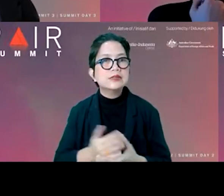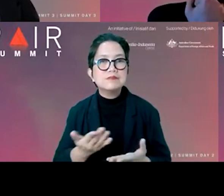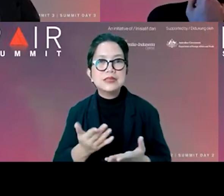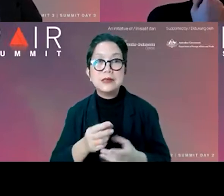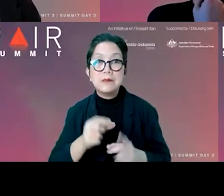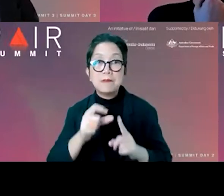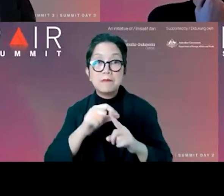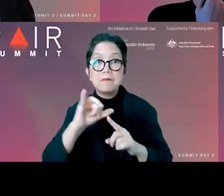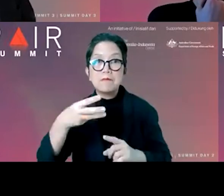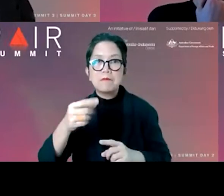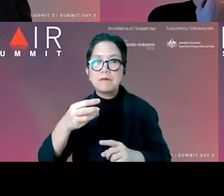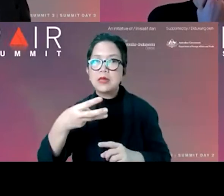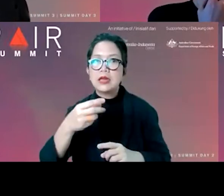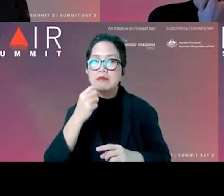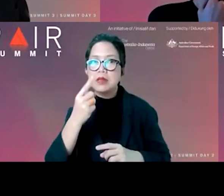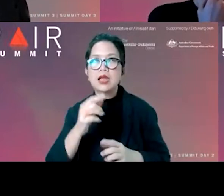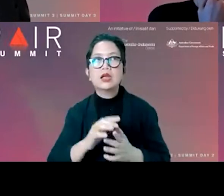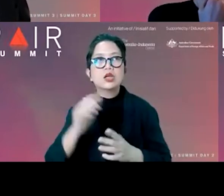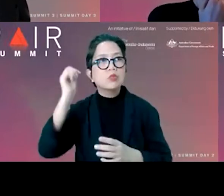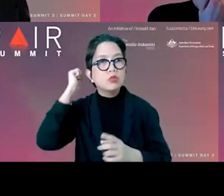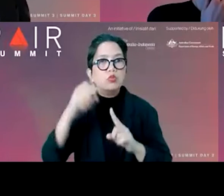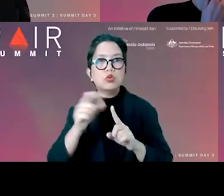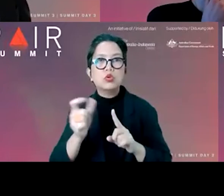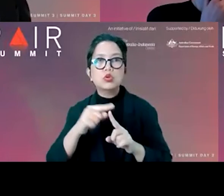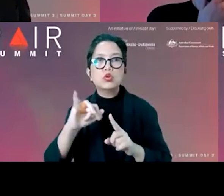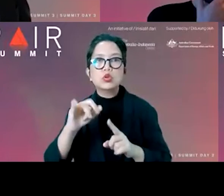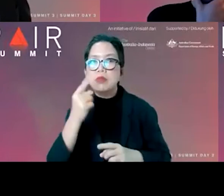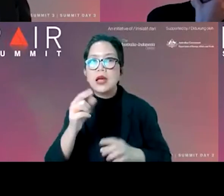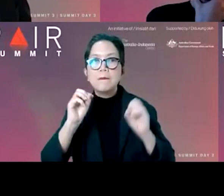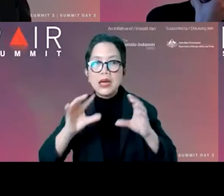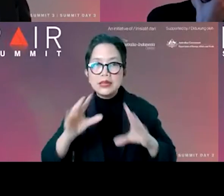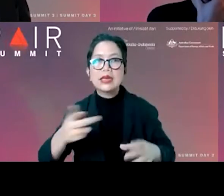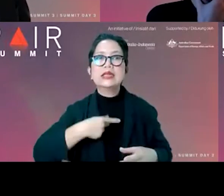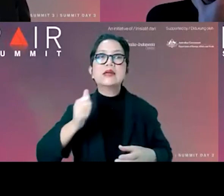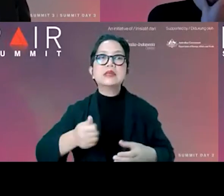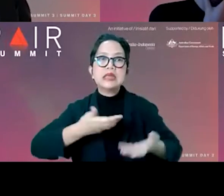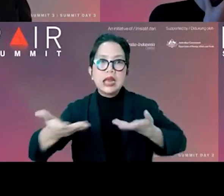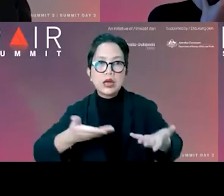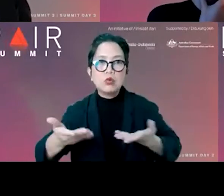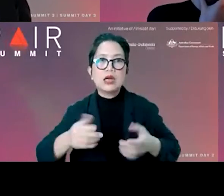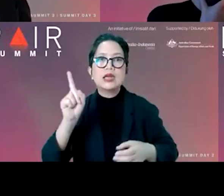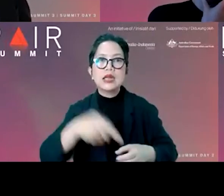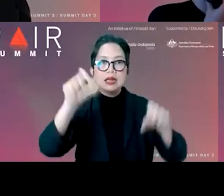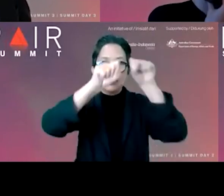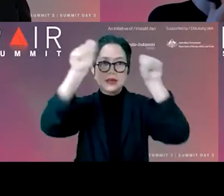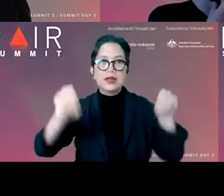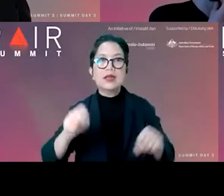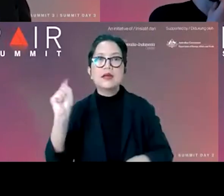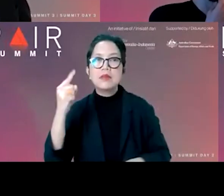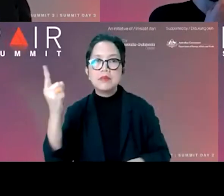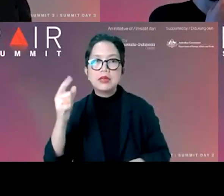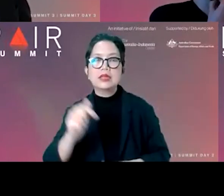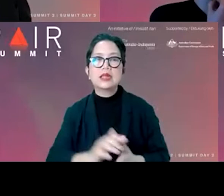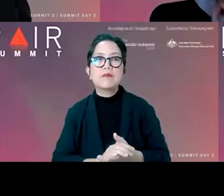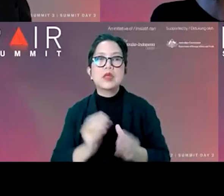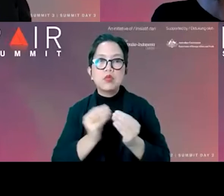that the government has tried to do that from more the social benefits perspective. But I think that, again, to me, it